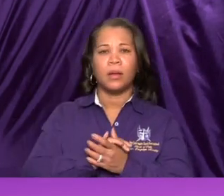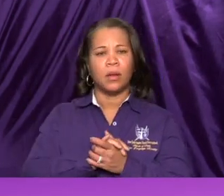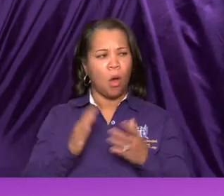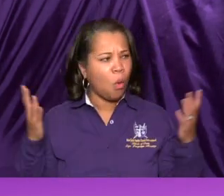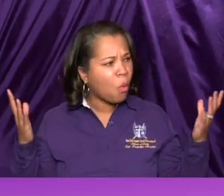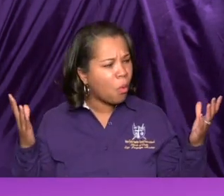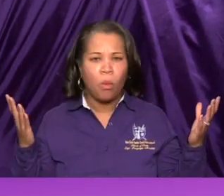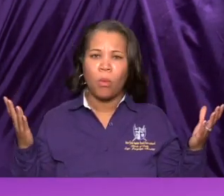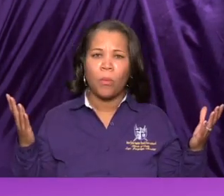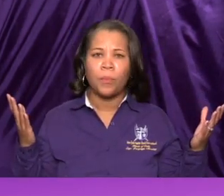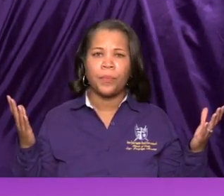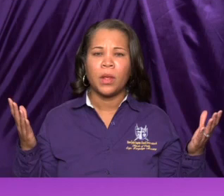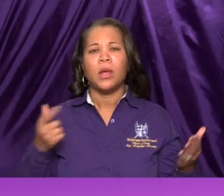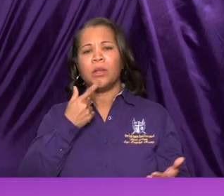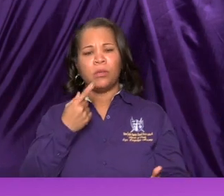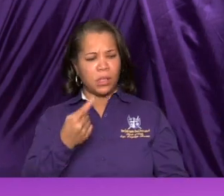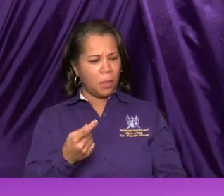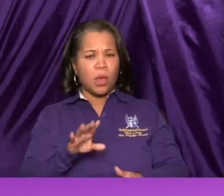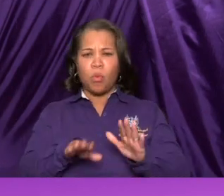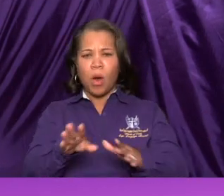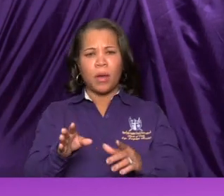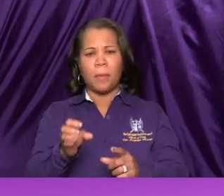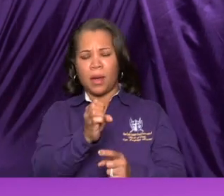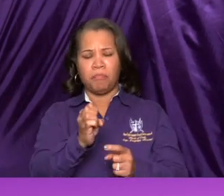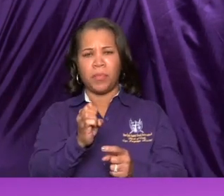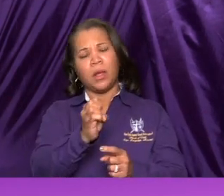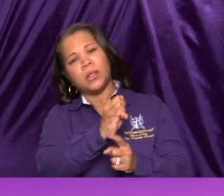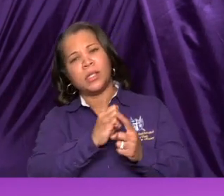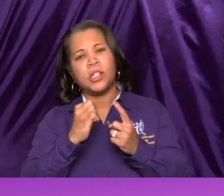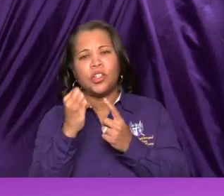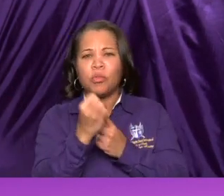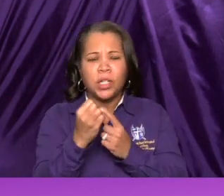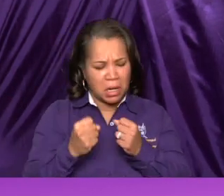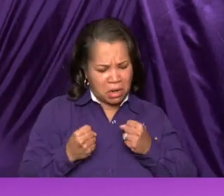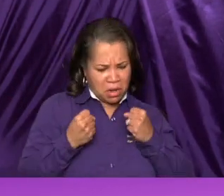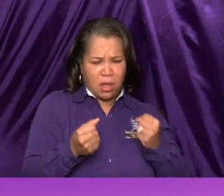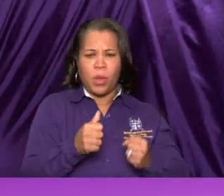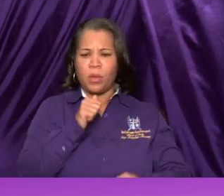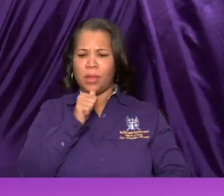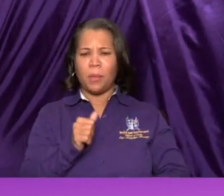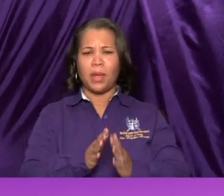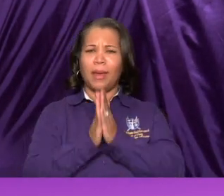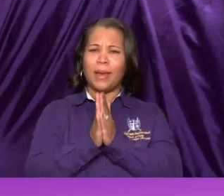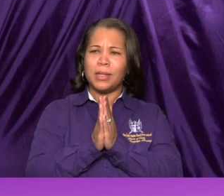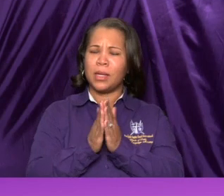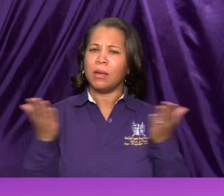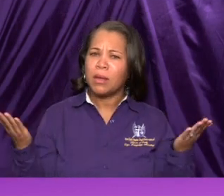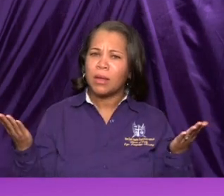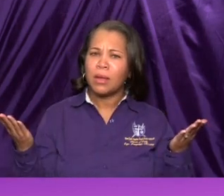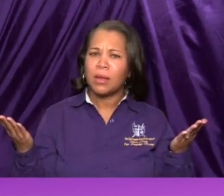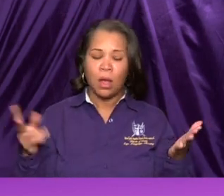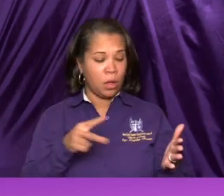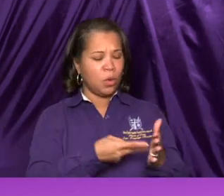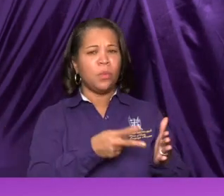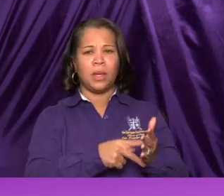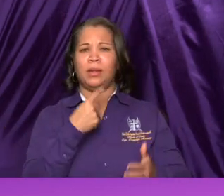You mean to tell me that he will walk right in my situation and heal me without me asking him? You mean to tell me